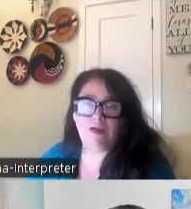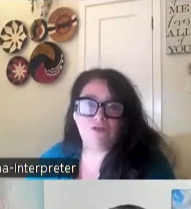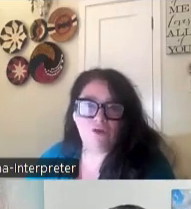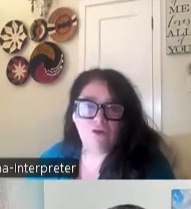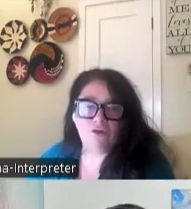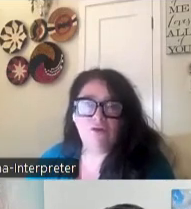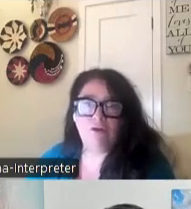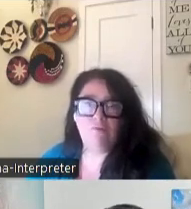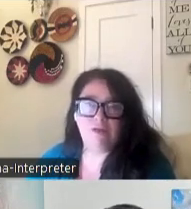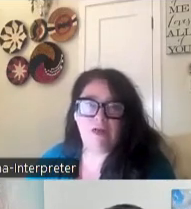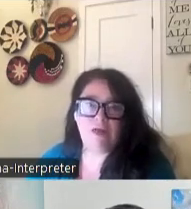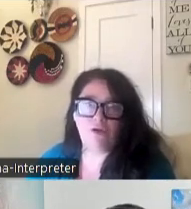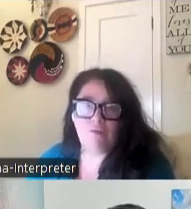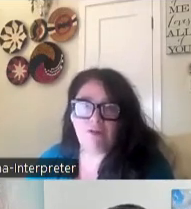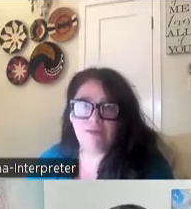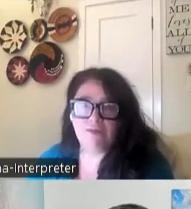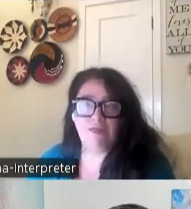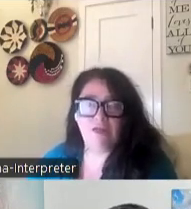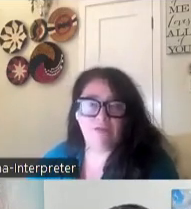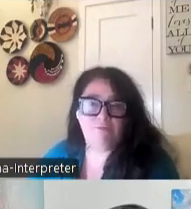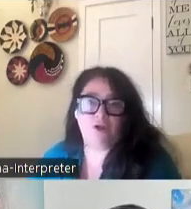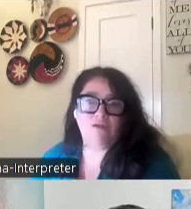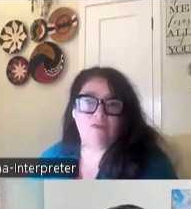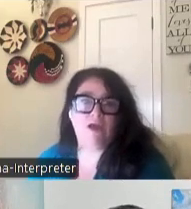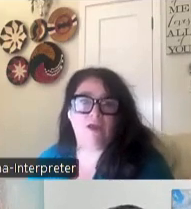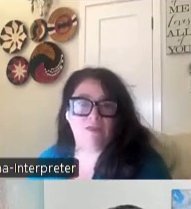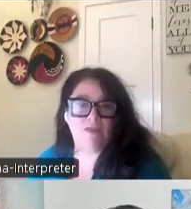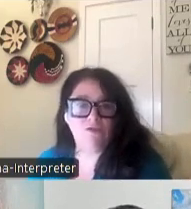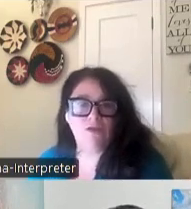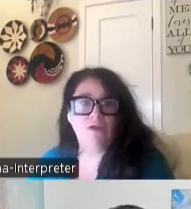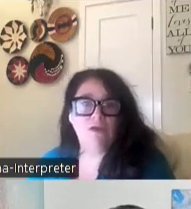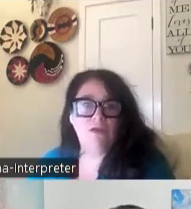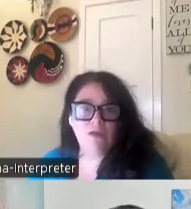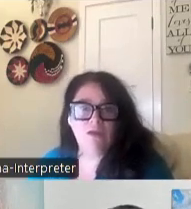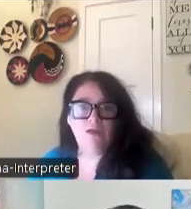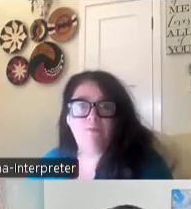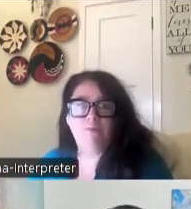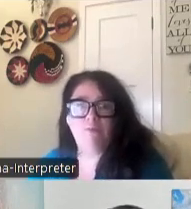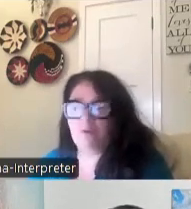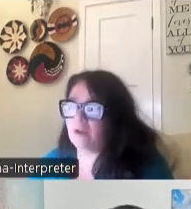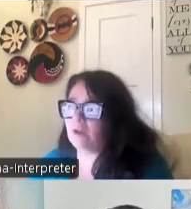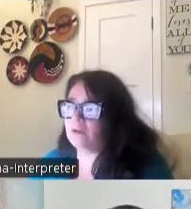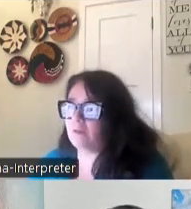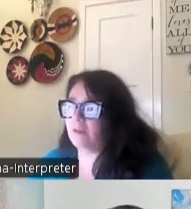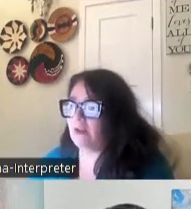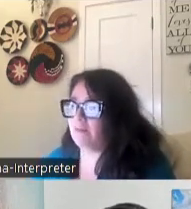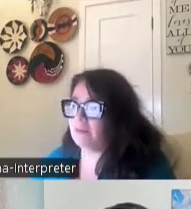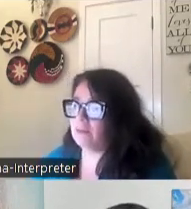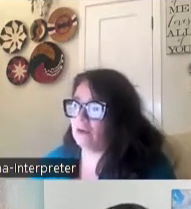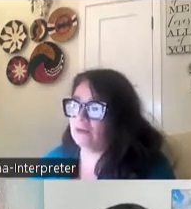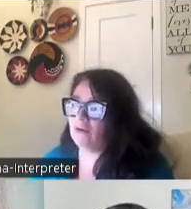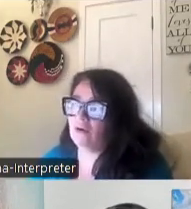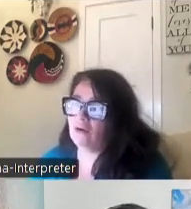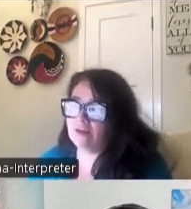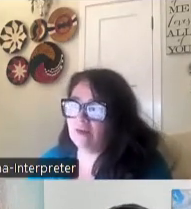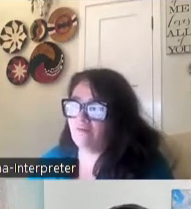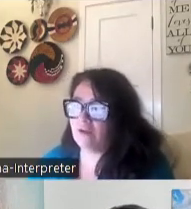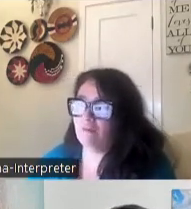at present is the human-caused emission of greenhouse gases into the atmosphere, which have